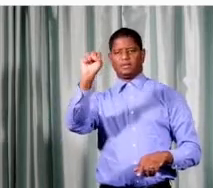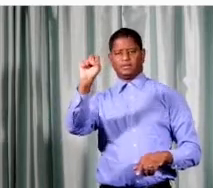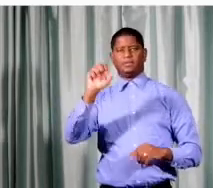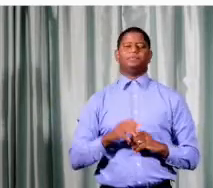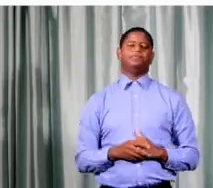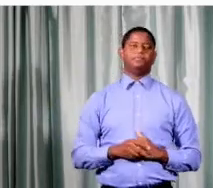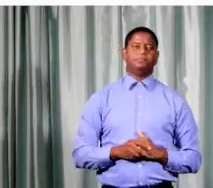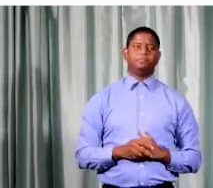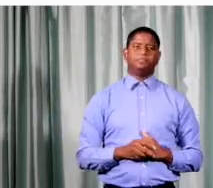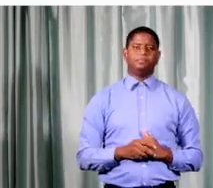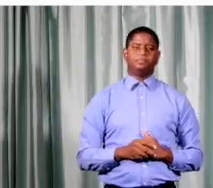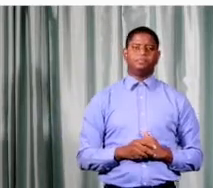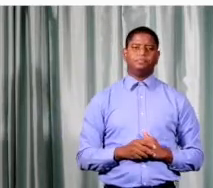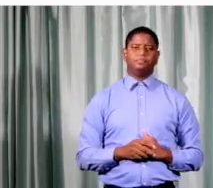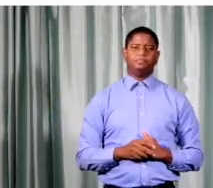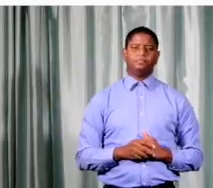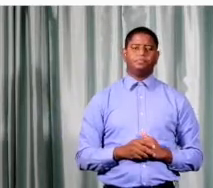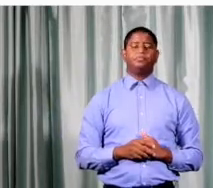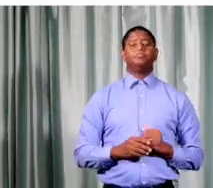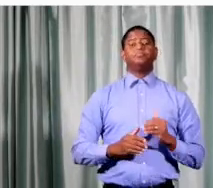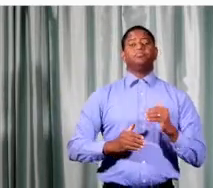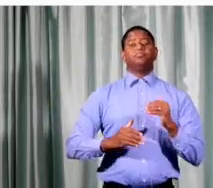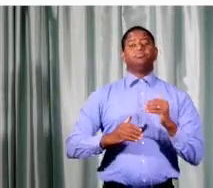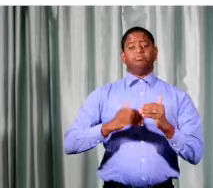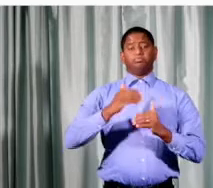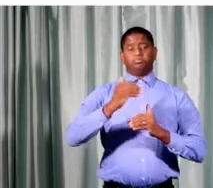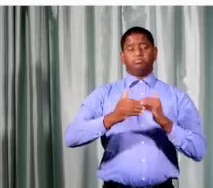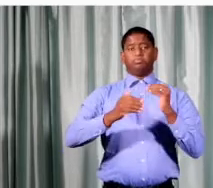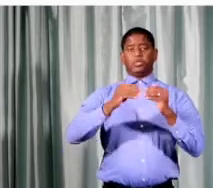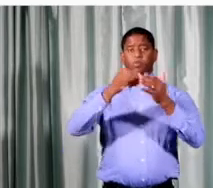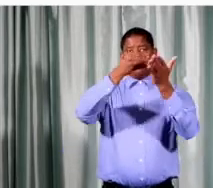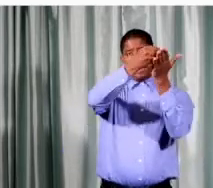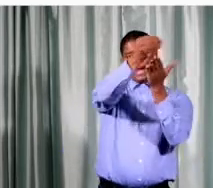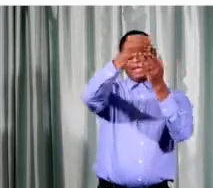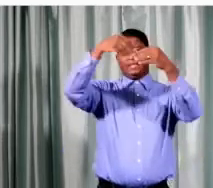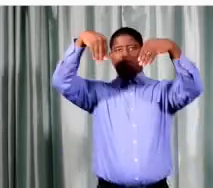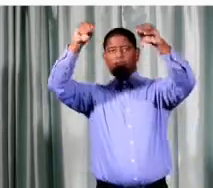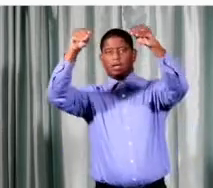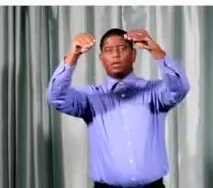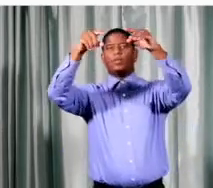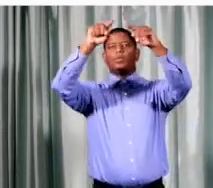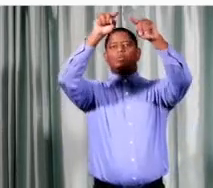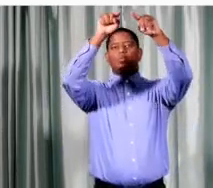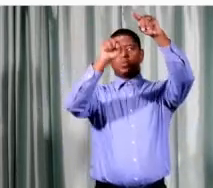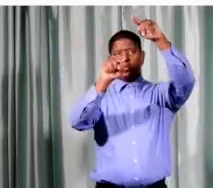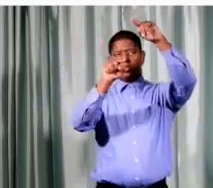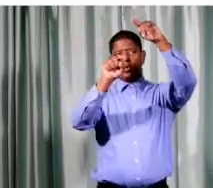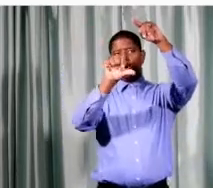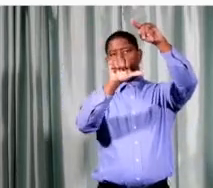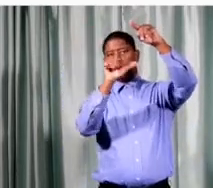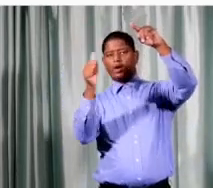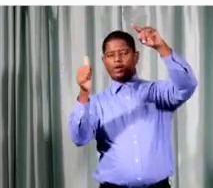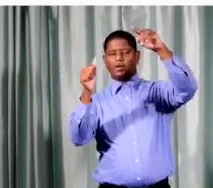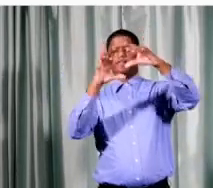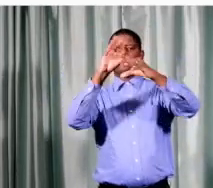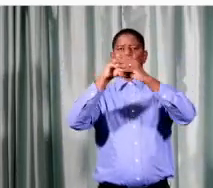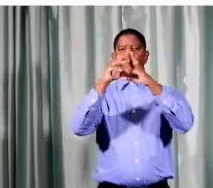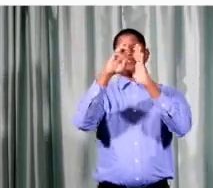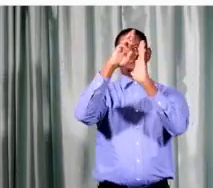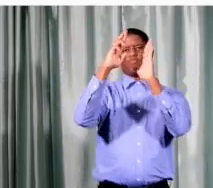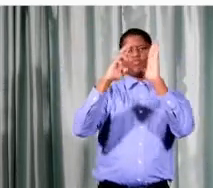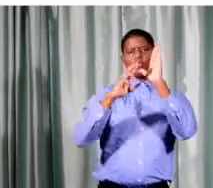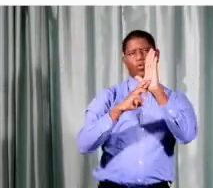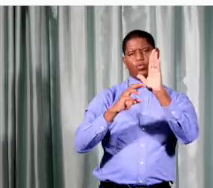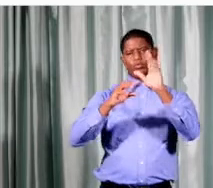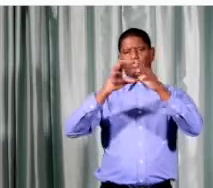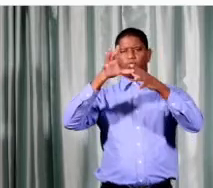That goes through a filter, accounting rules, which have some